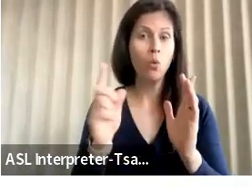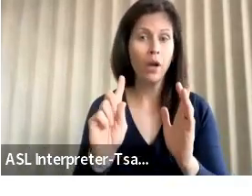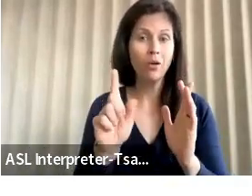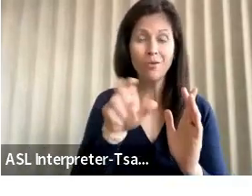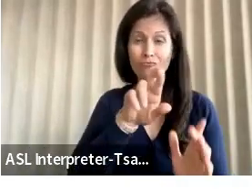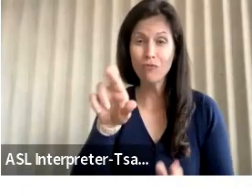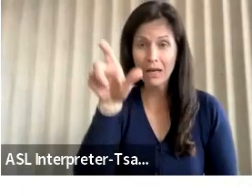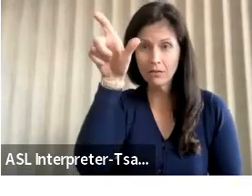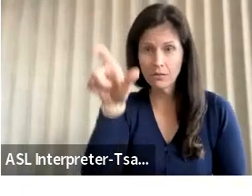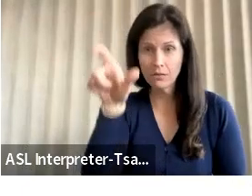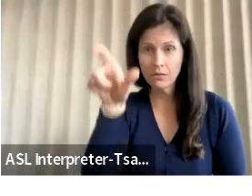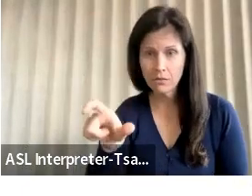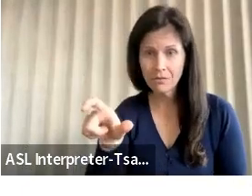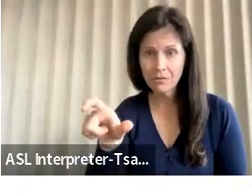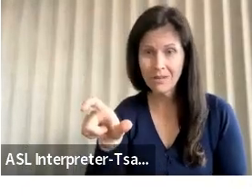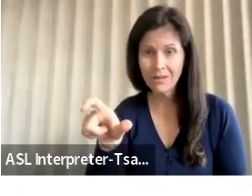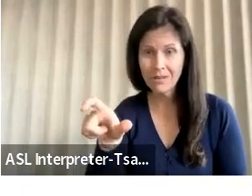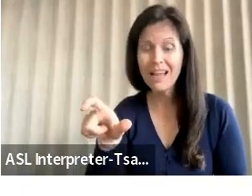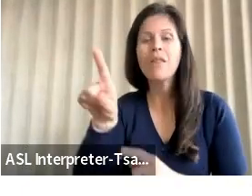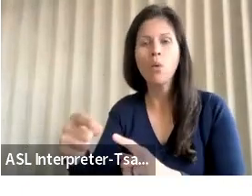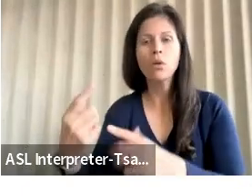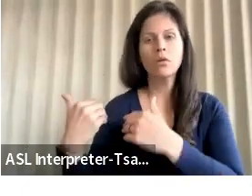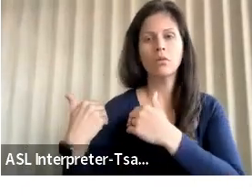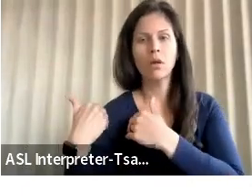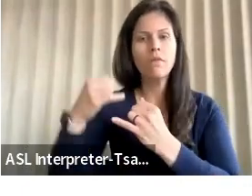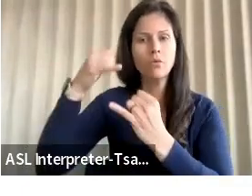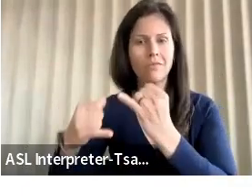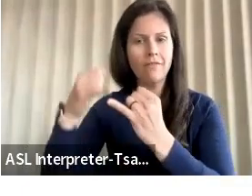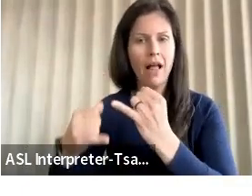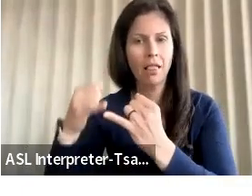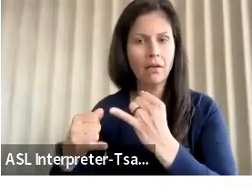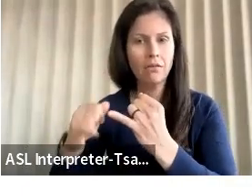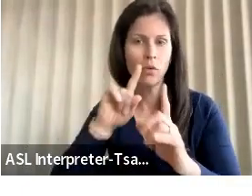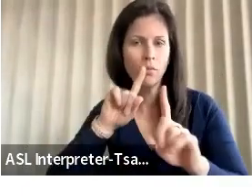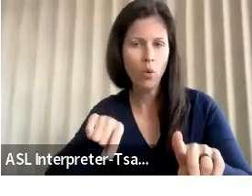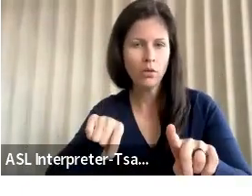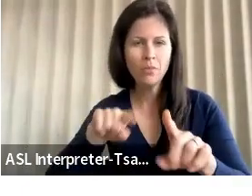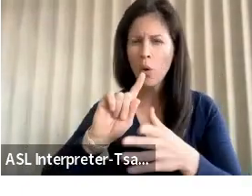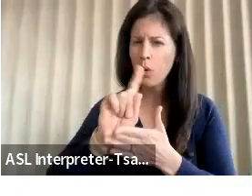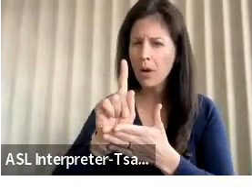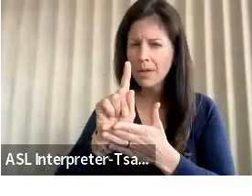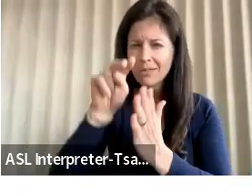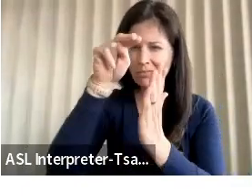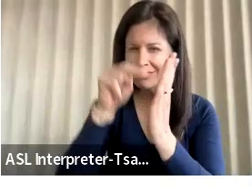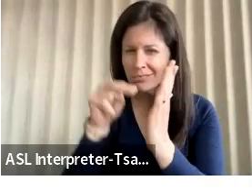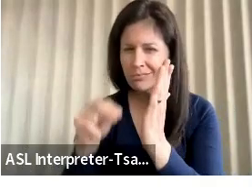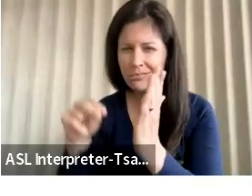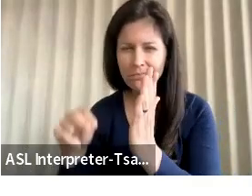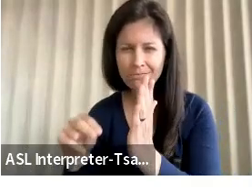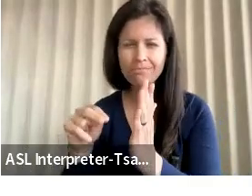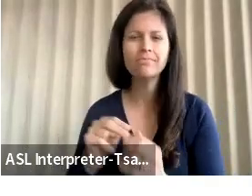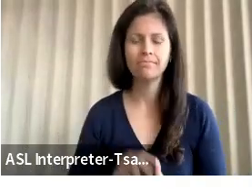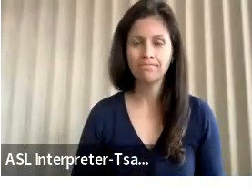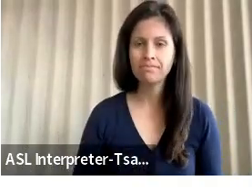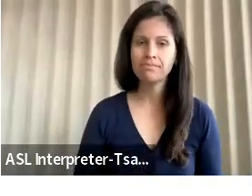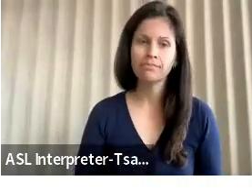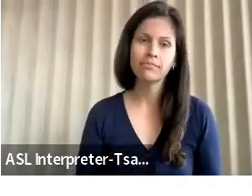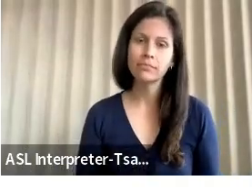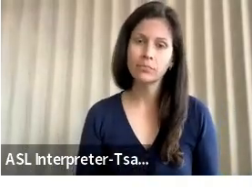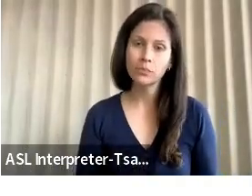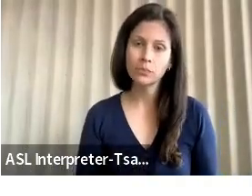may finalize the report. I'll give you a minute to take a look at that and review.